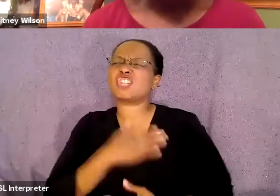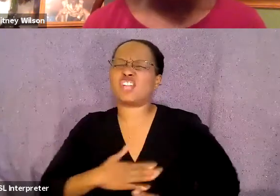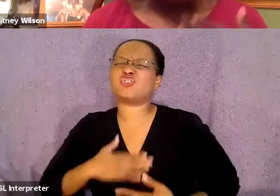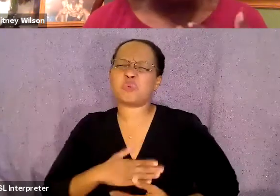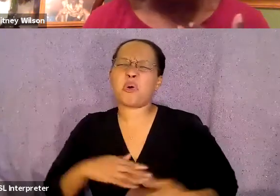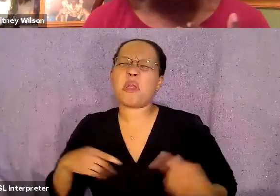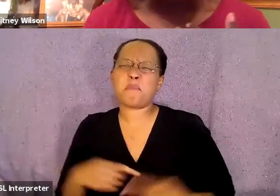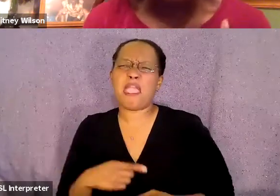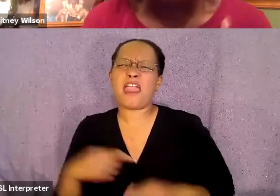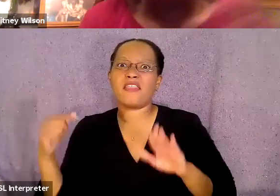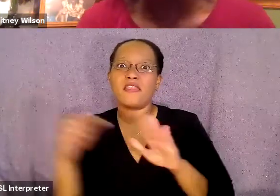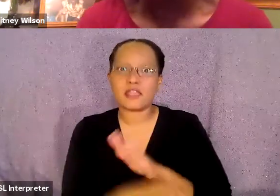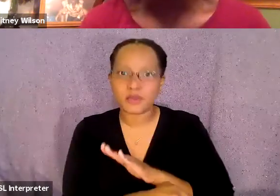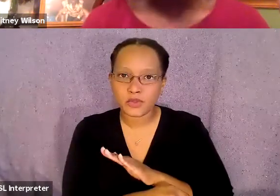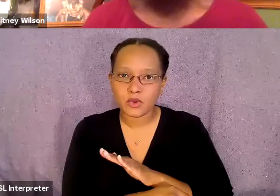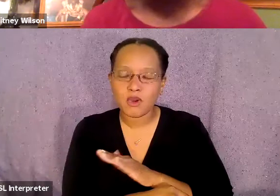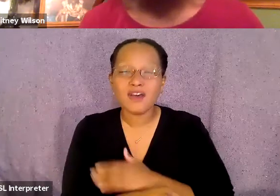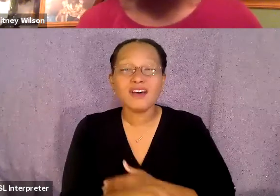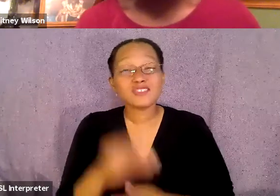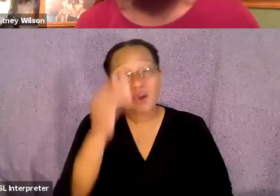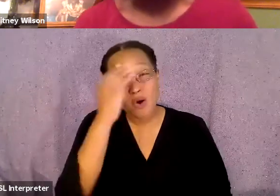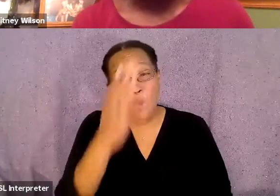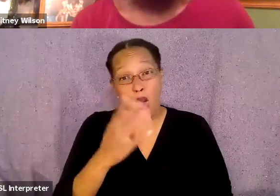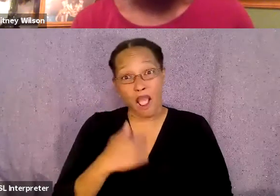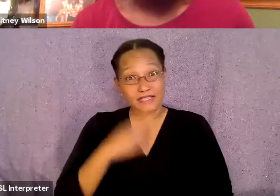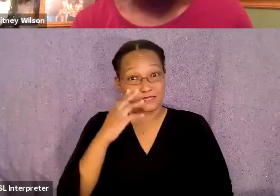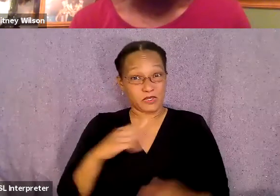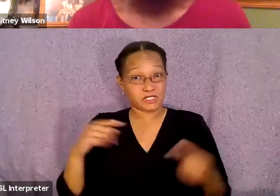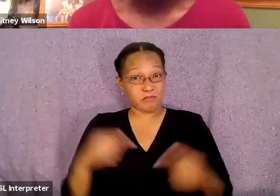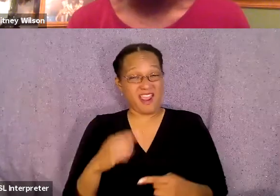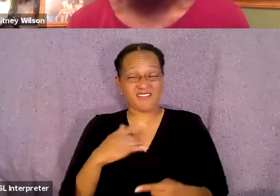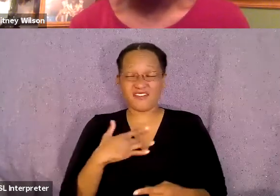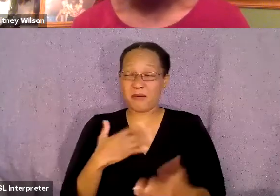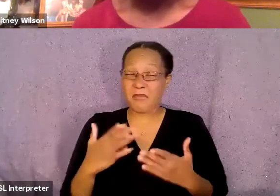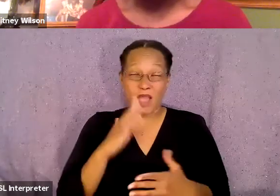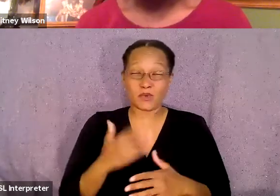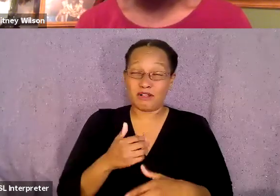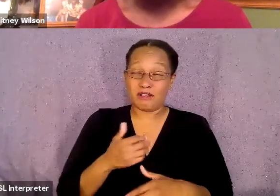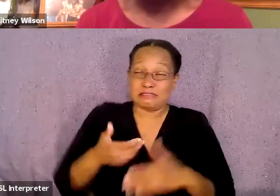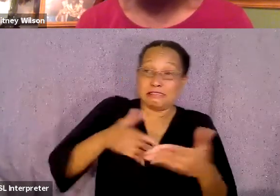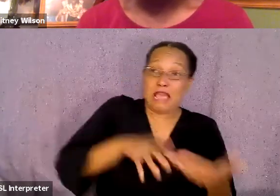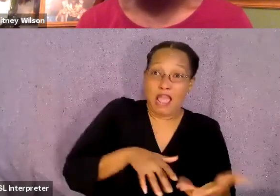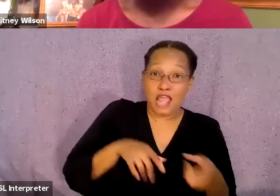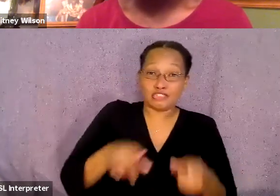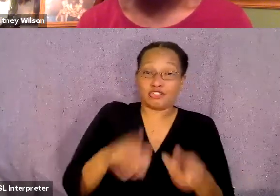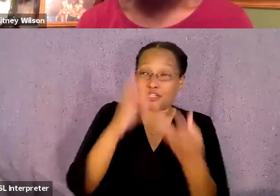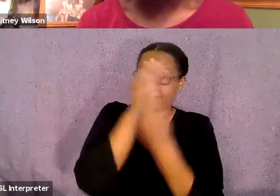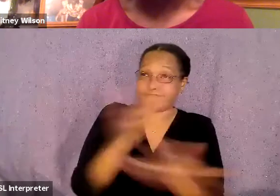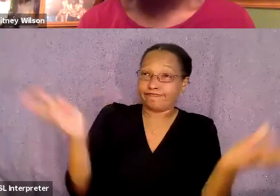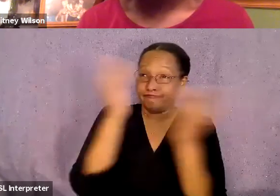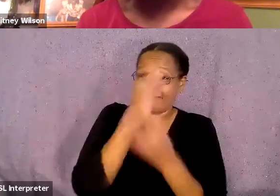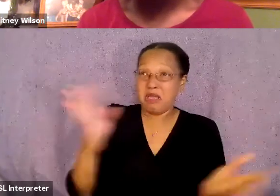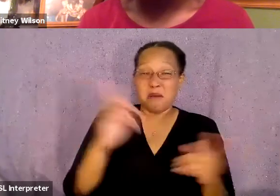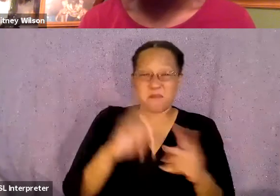I might die in the process, but you're gonna know I'm not happy about this, you know? And I take that approach